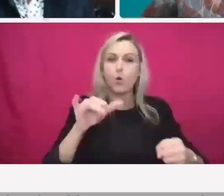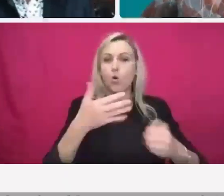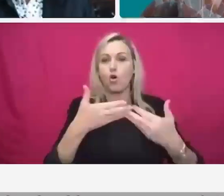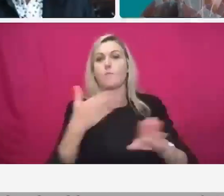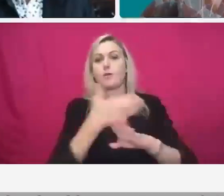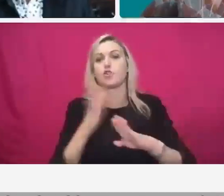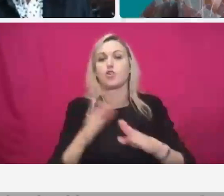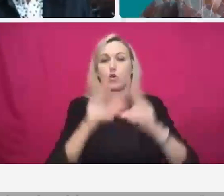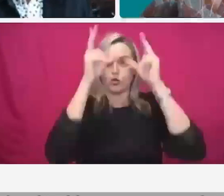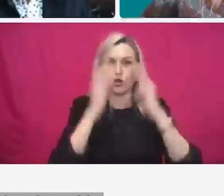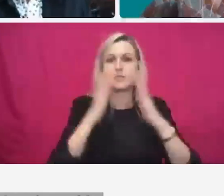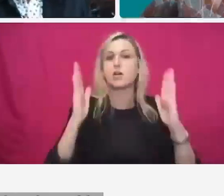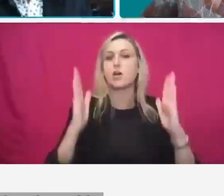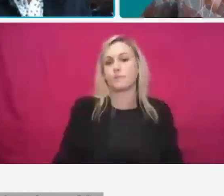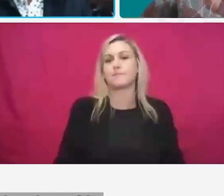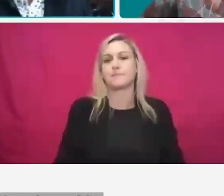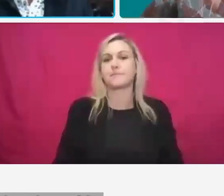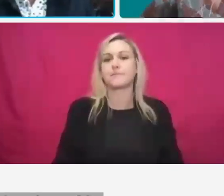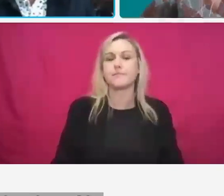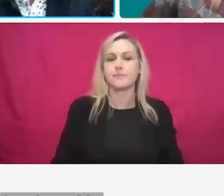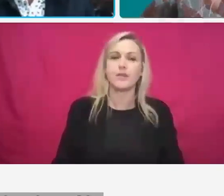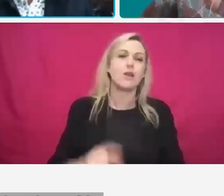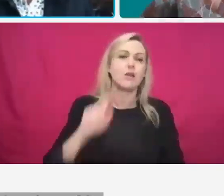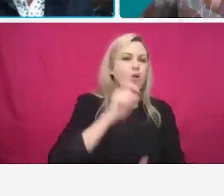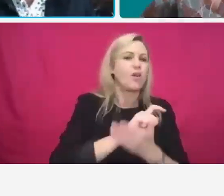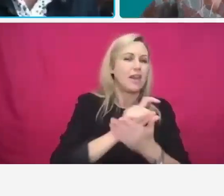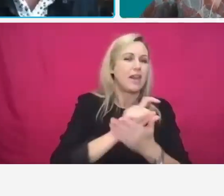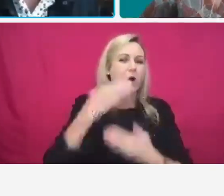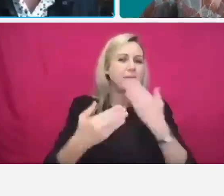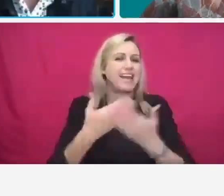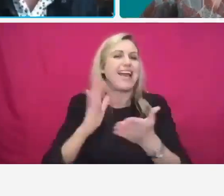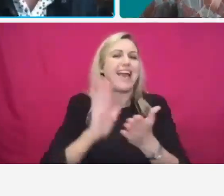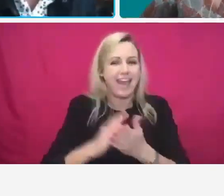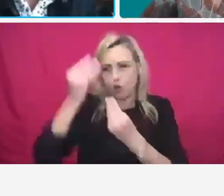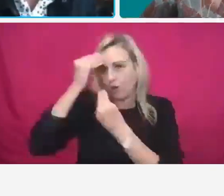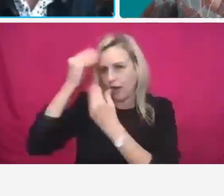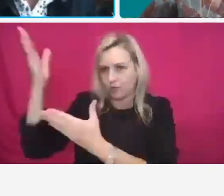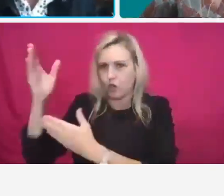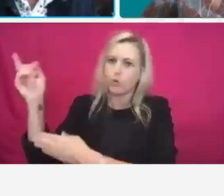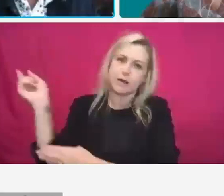Right, so we do need to come back with some more detail about the mechanics of it. That would just